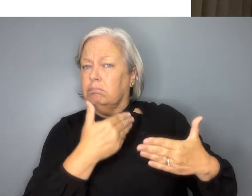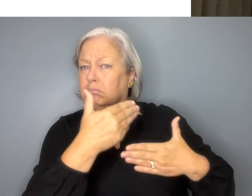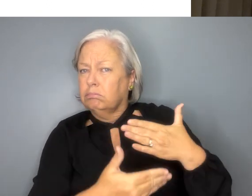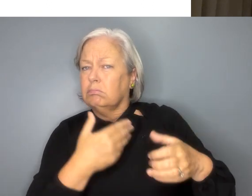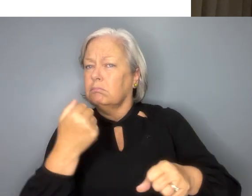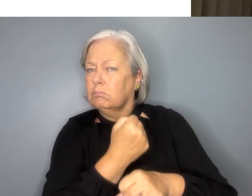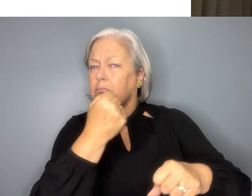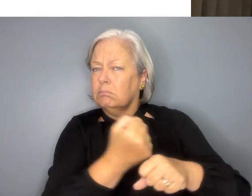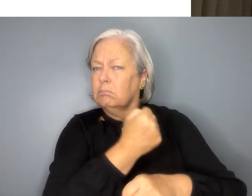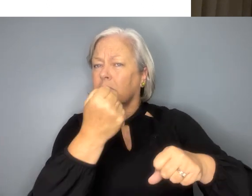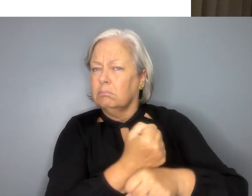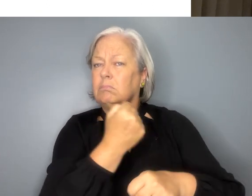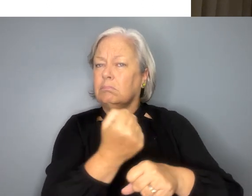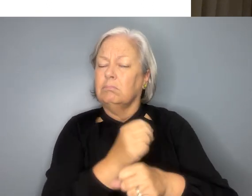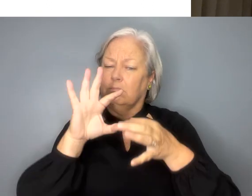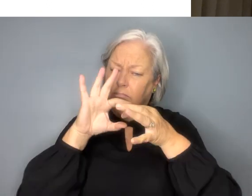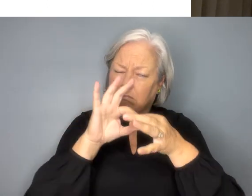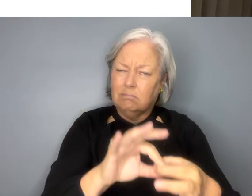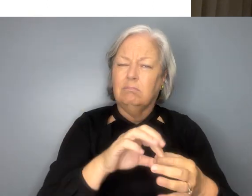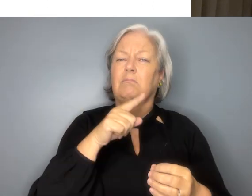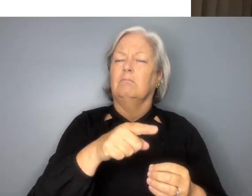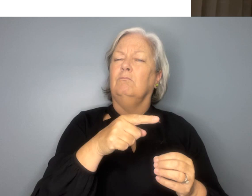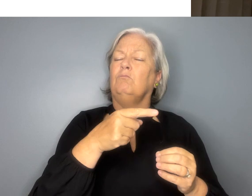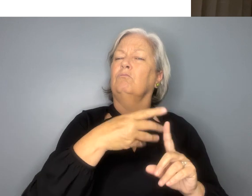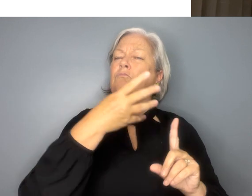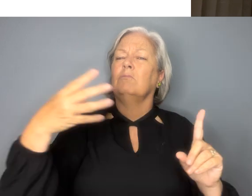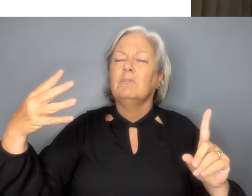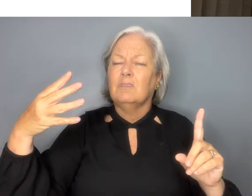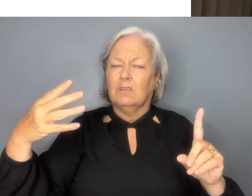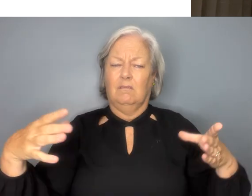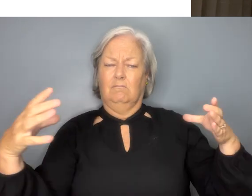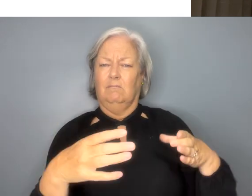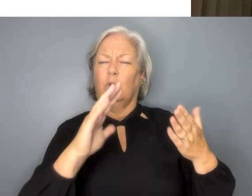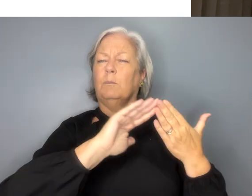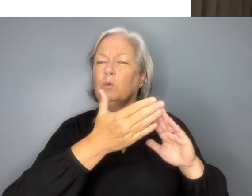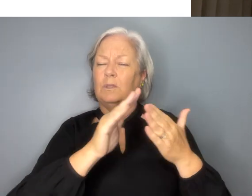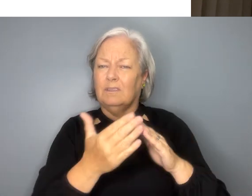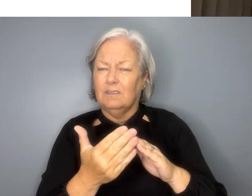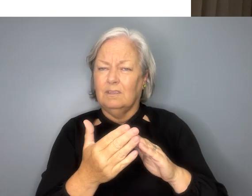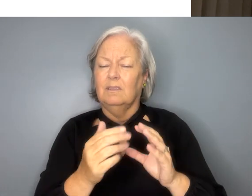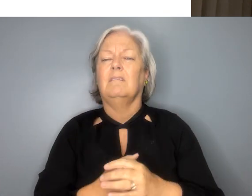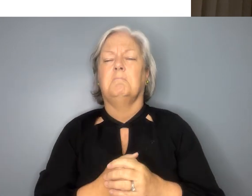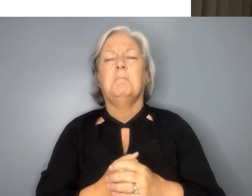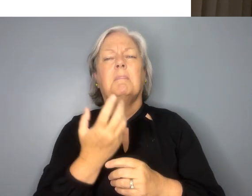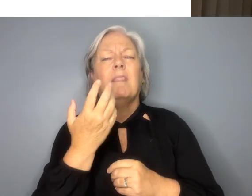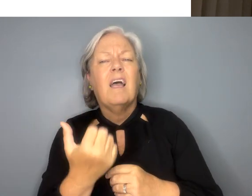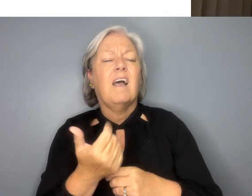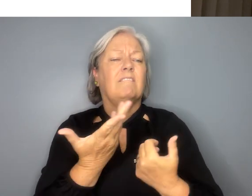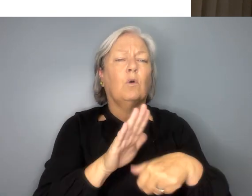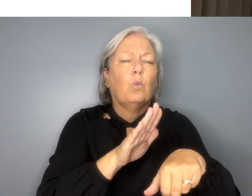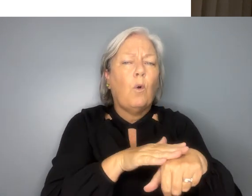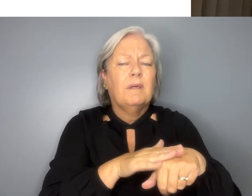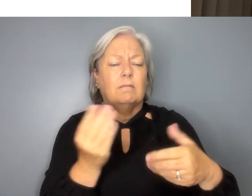the inclusion of the rights of LGBTIQA+ people with disabilities, particularly through